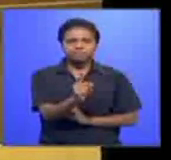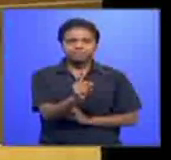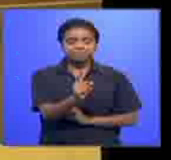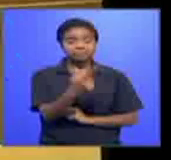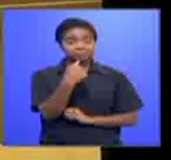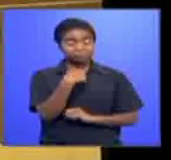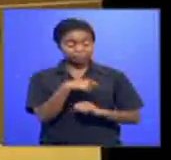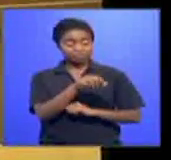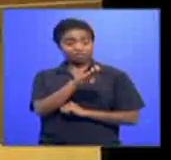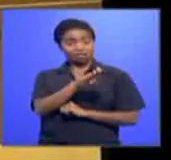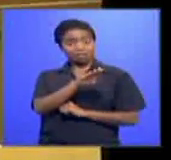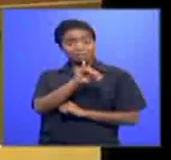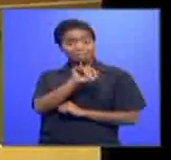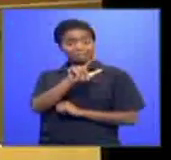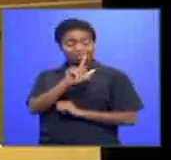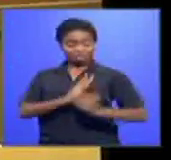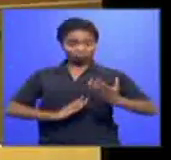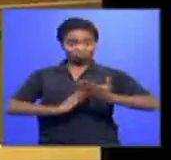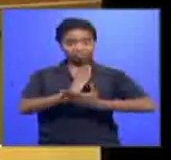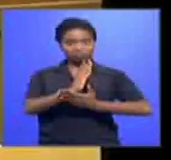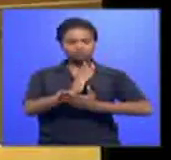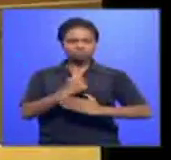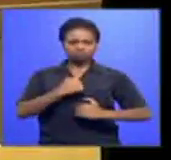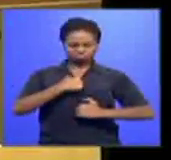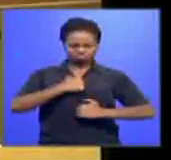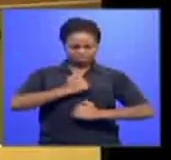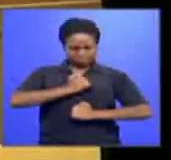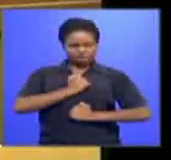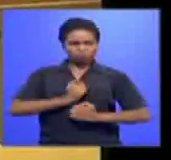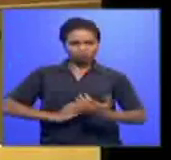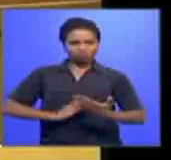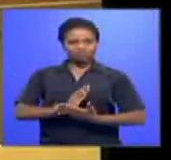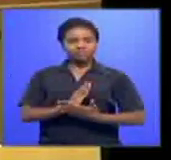Our Bill of Rights guarantees that, and I quote,